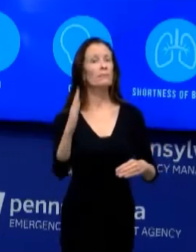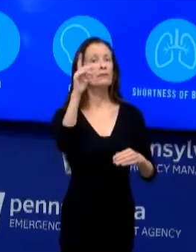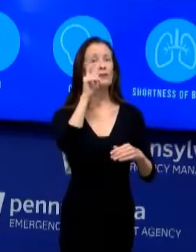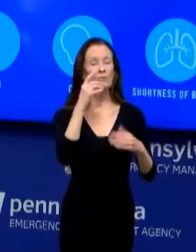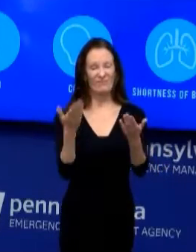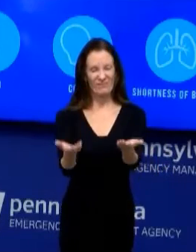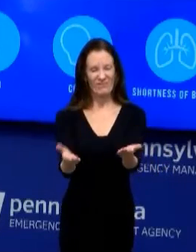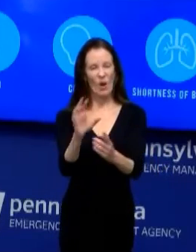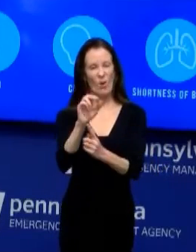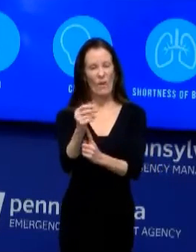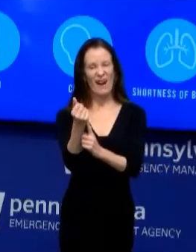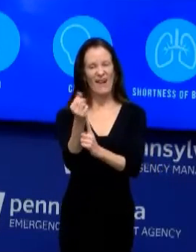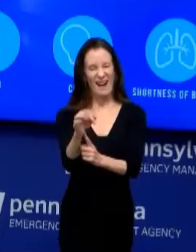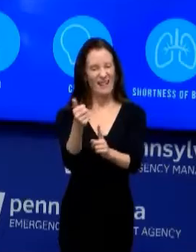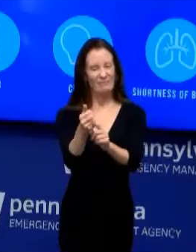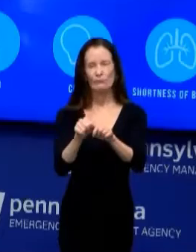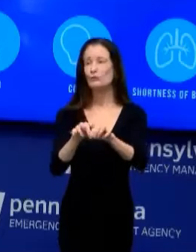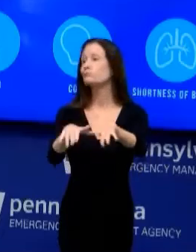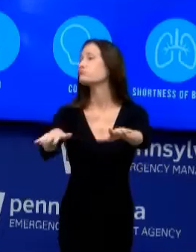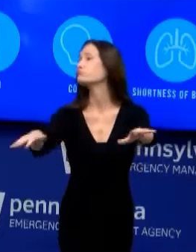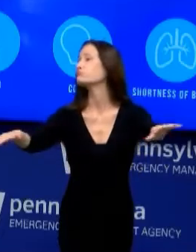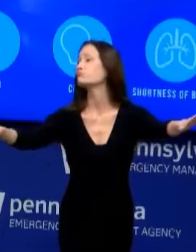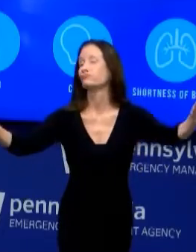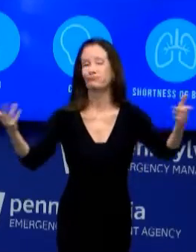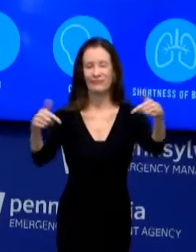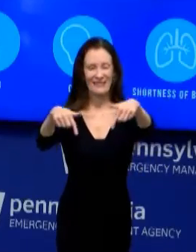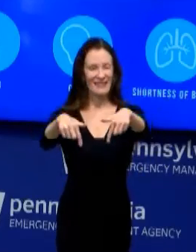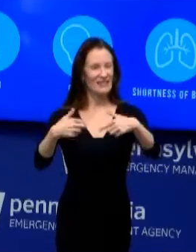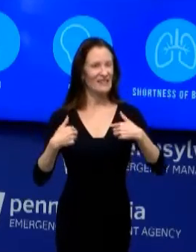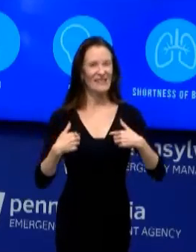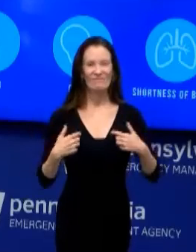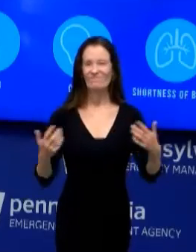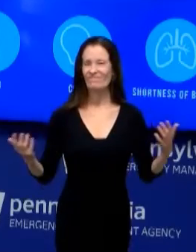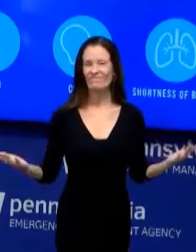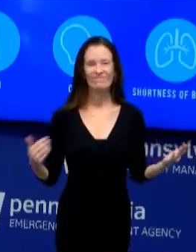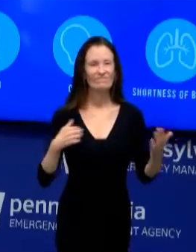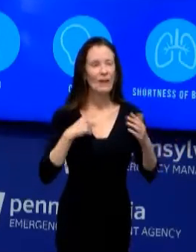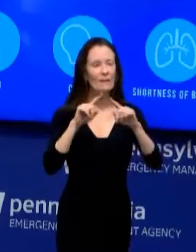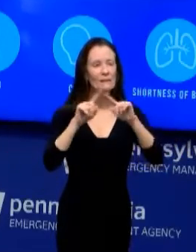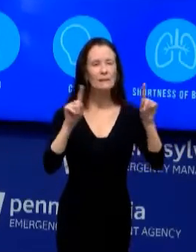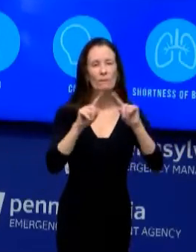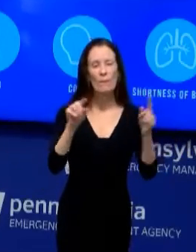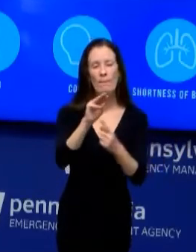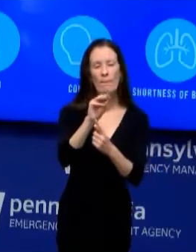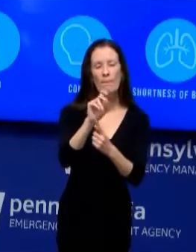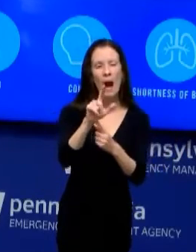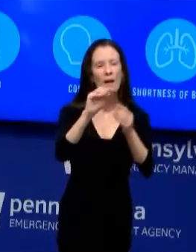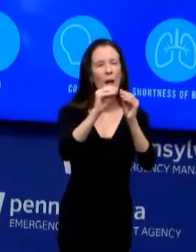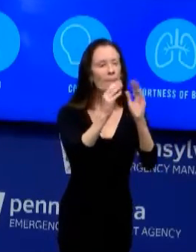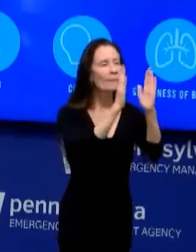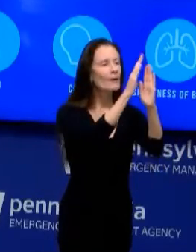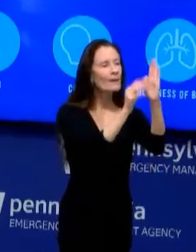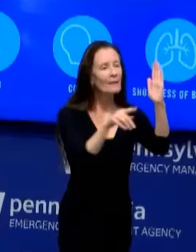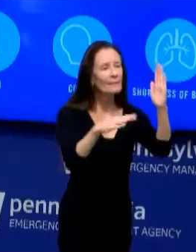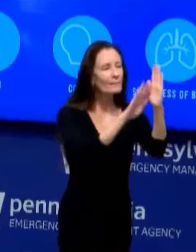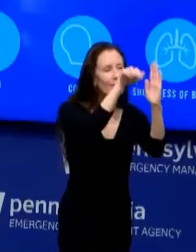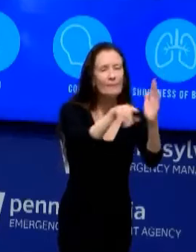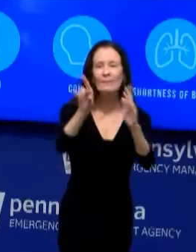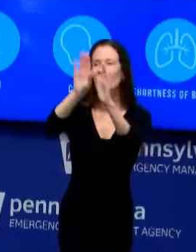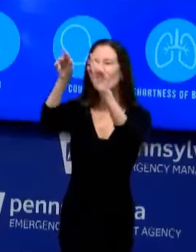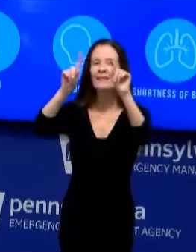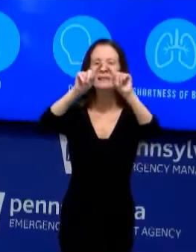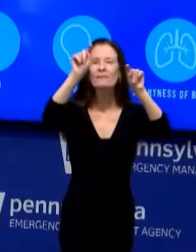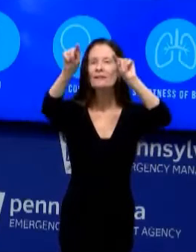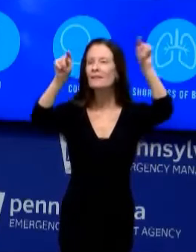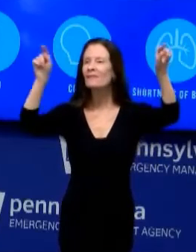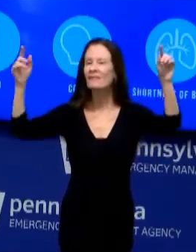indicates it's in the middle of April. But we will see. But we're going to be tracking it every day. We'll be looking at our modeling, and we're going to work to